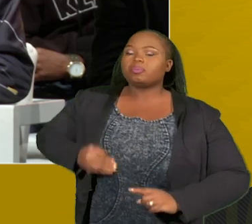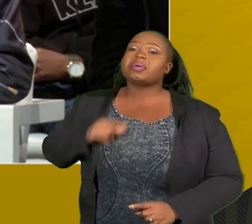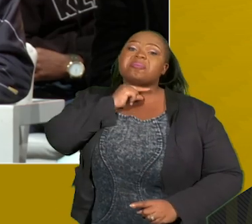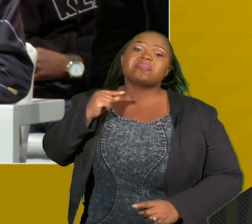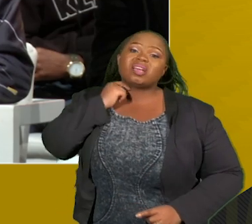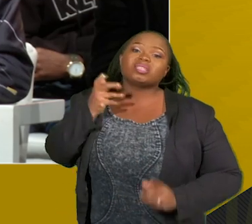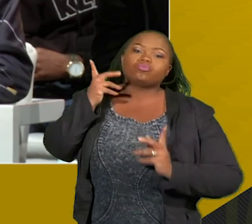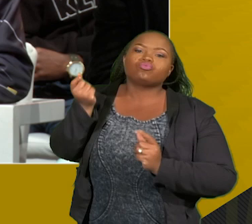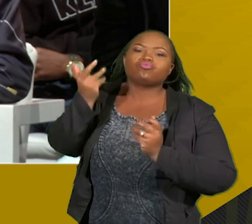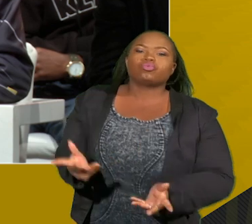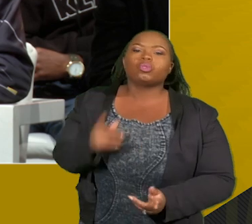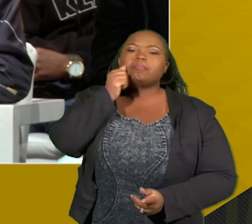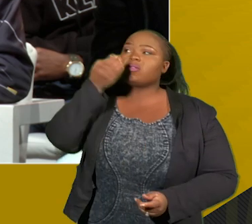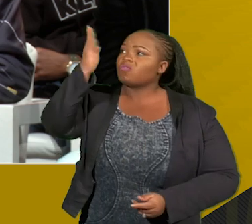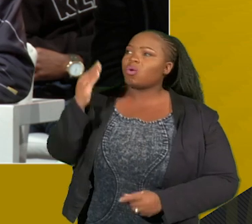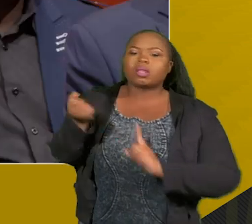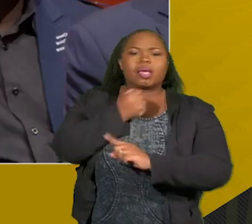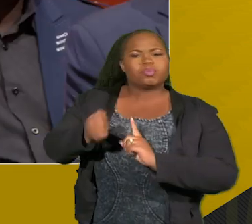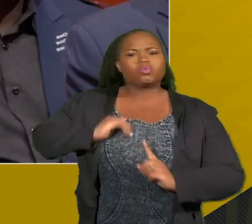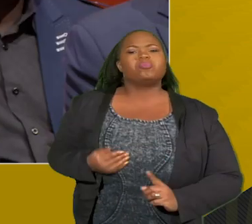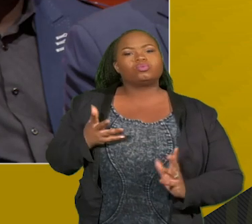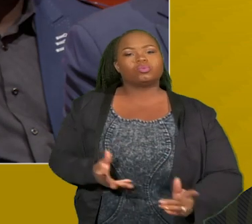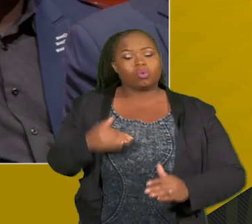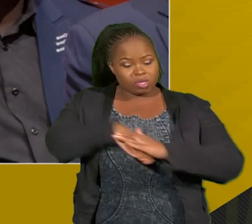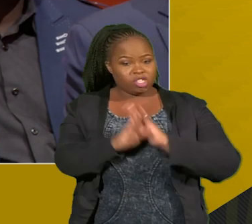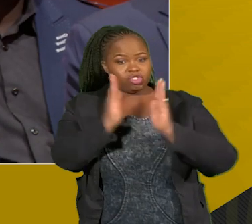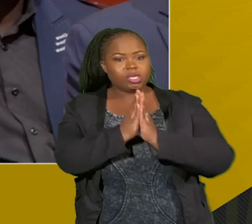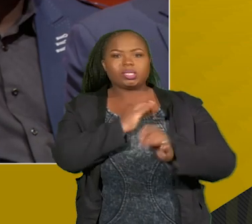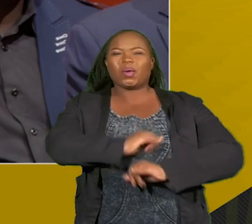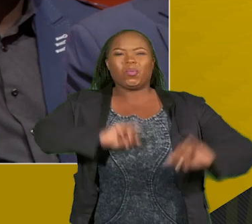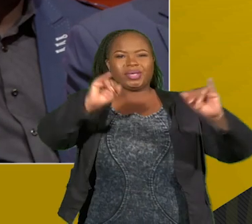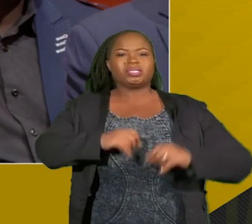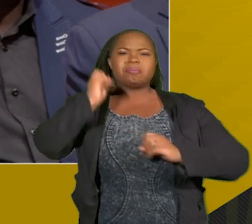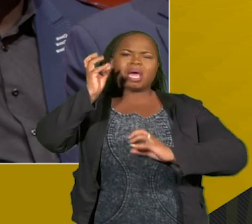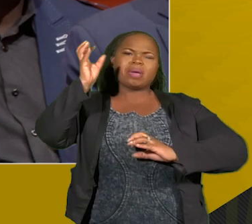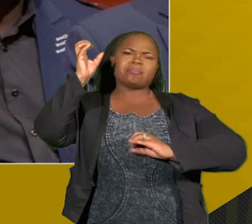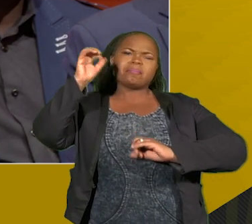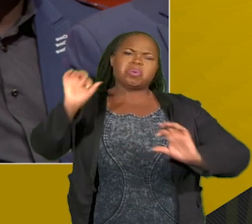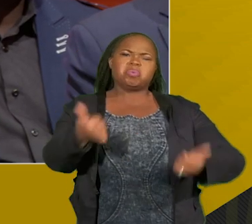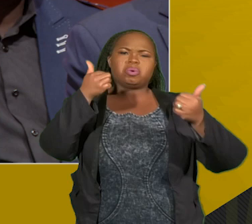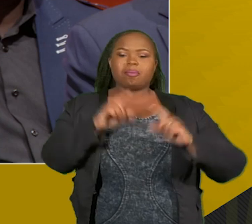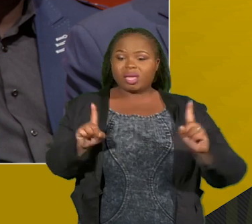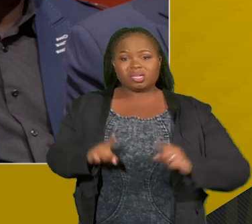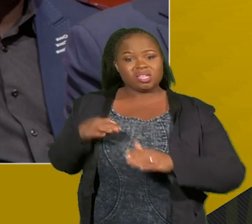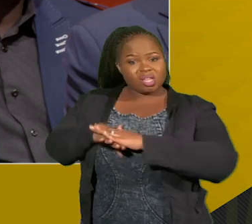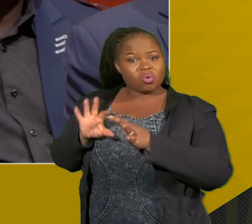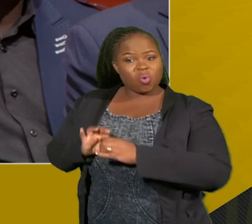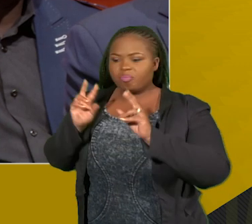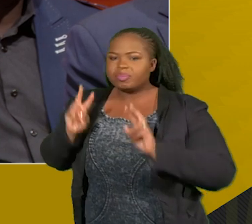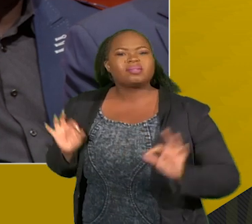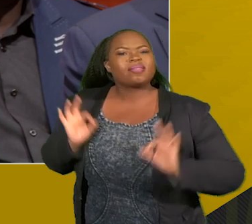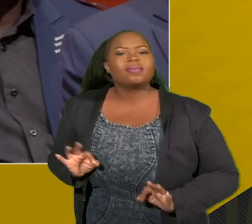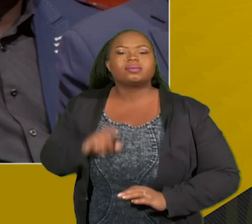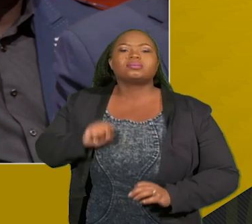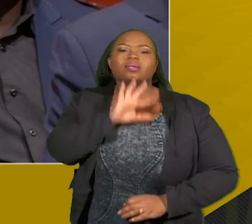very same men of God, they are very abusive. Lamato daseban genlaw, bashumala kakhulu, but amakhaya wabo anaphisa. South